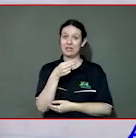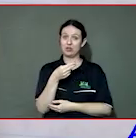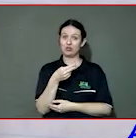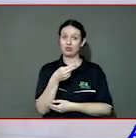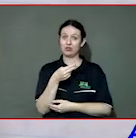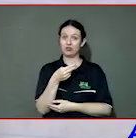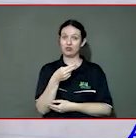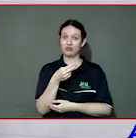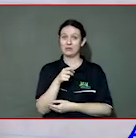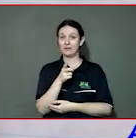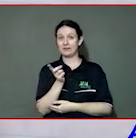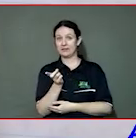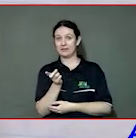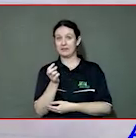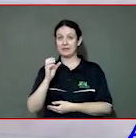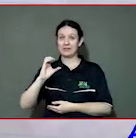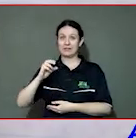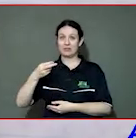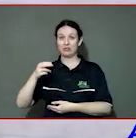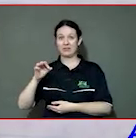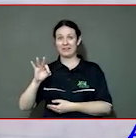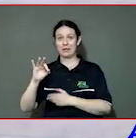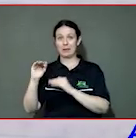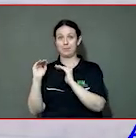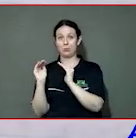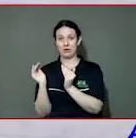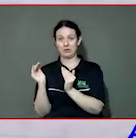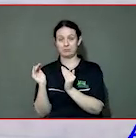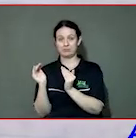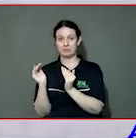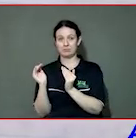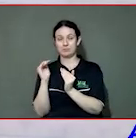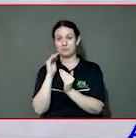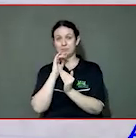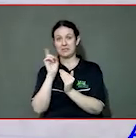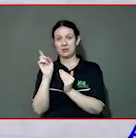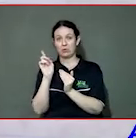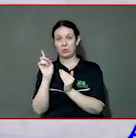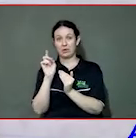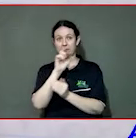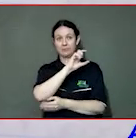CH, and then there's a CH3 in brackets. That means it's